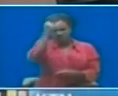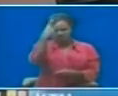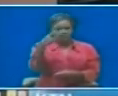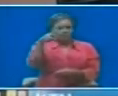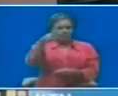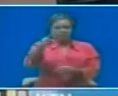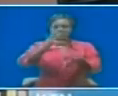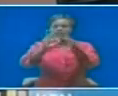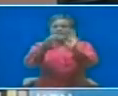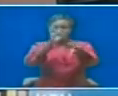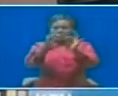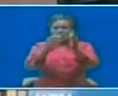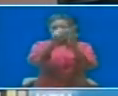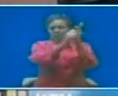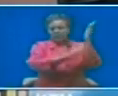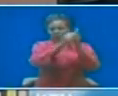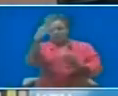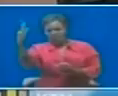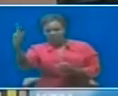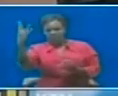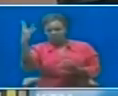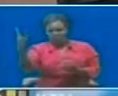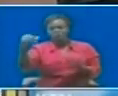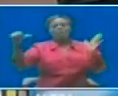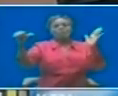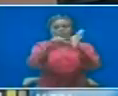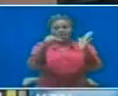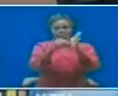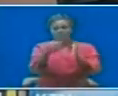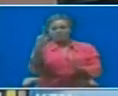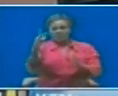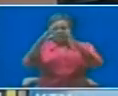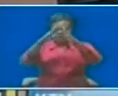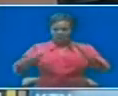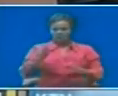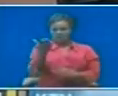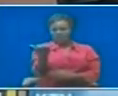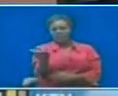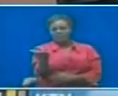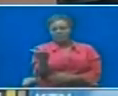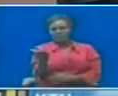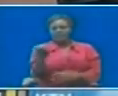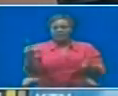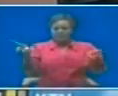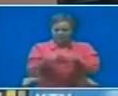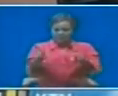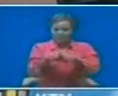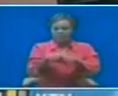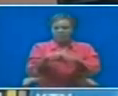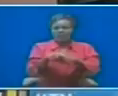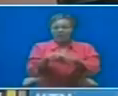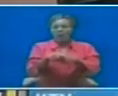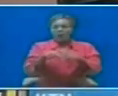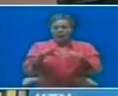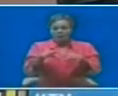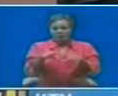have interpreted Article 34 gives us a problem with the three media bills that are out there. And they are subject matter of ongoing